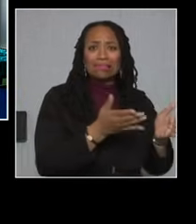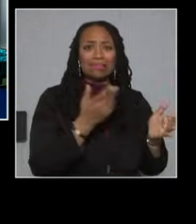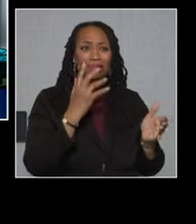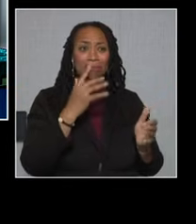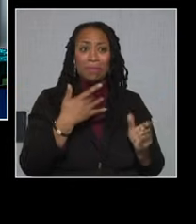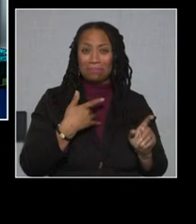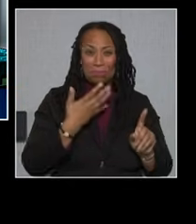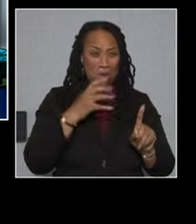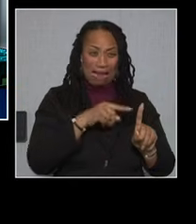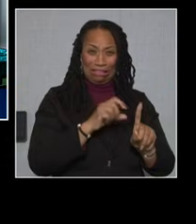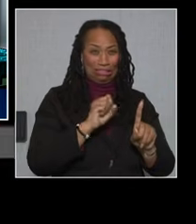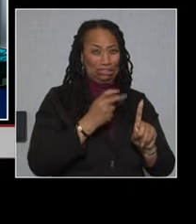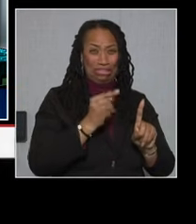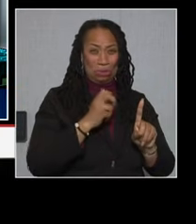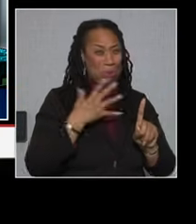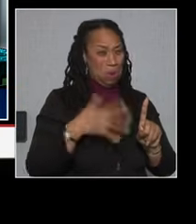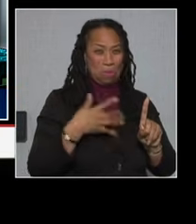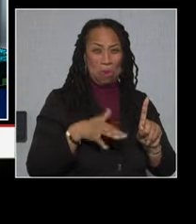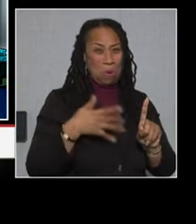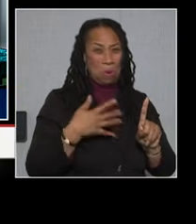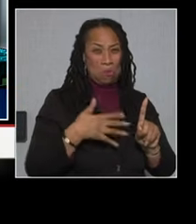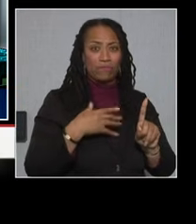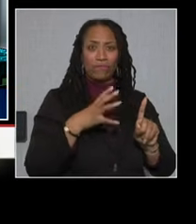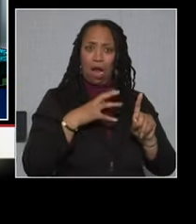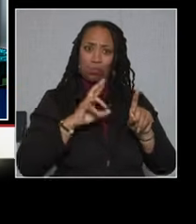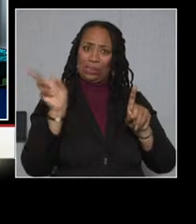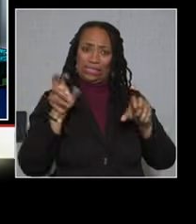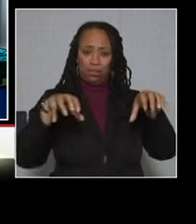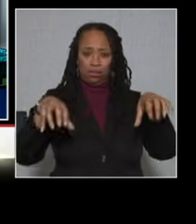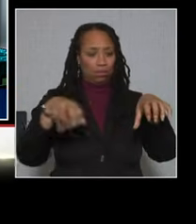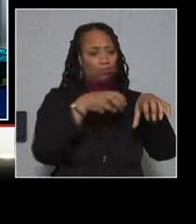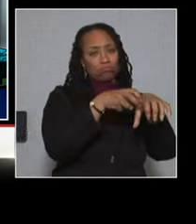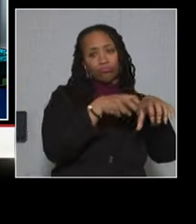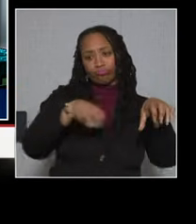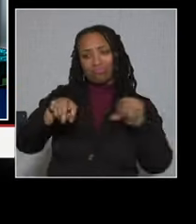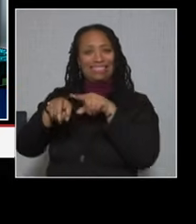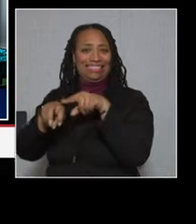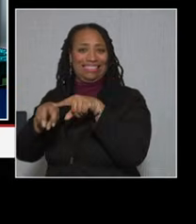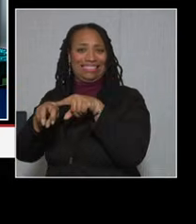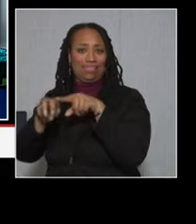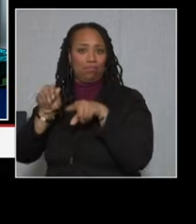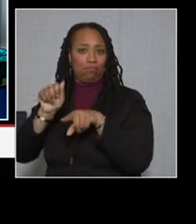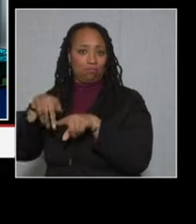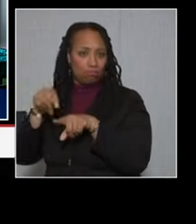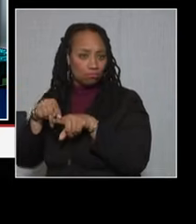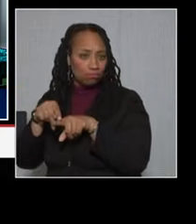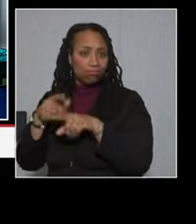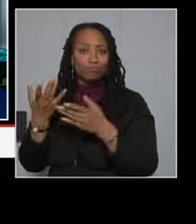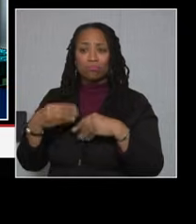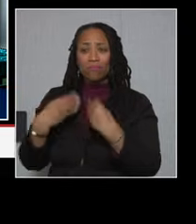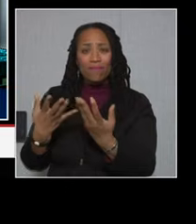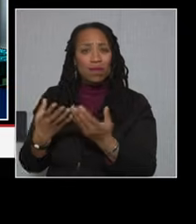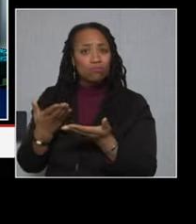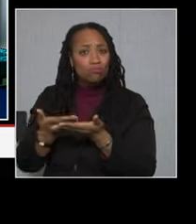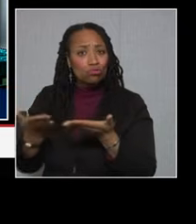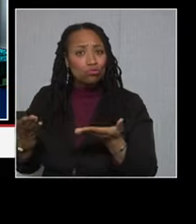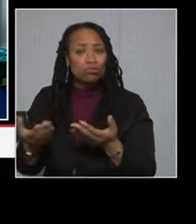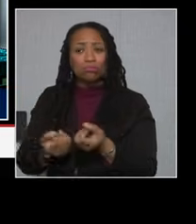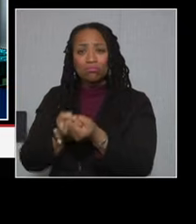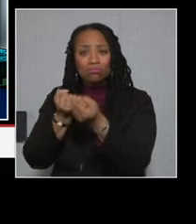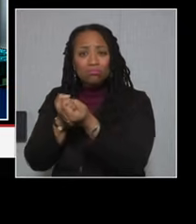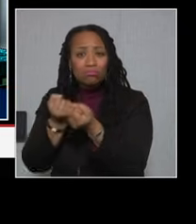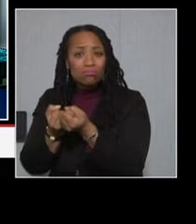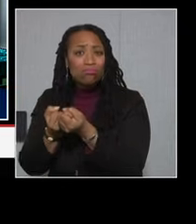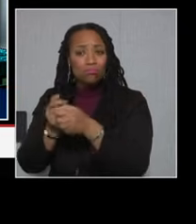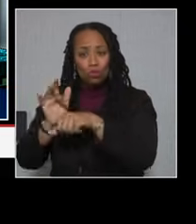an opportunity to get stabilized in services to prepare them for long-term housing programs like our permanent supportive housing program. And it's a